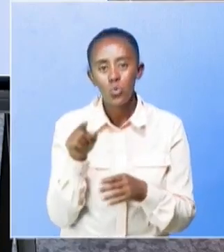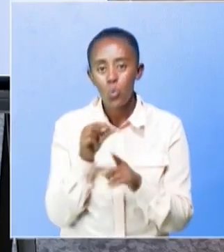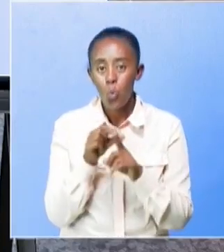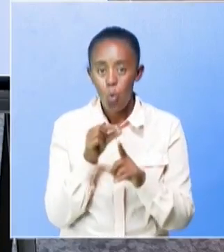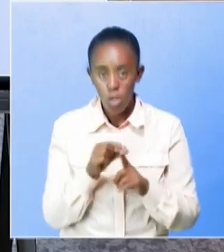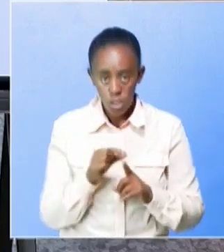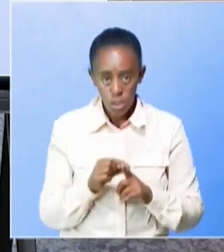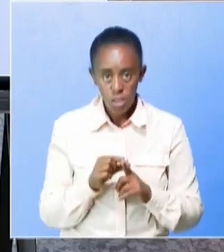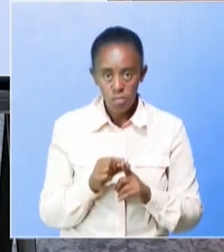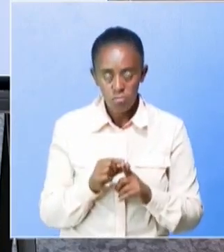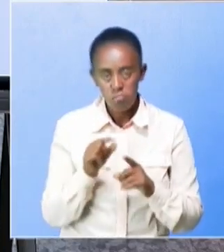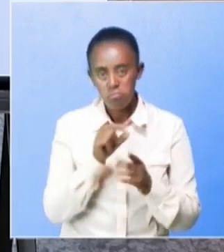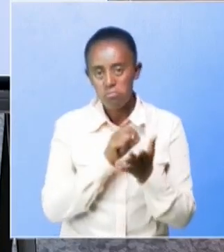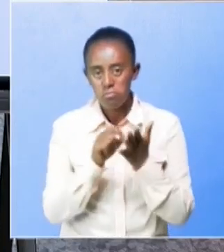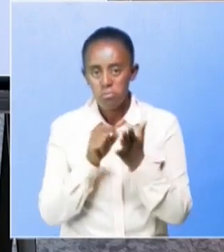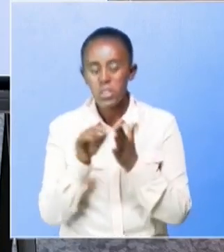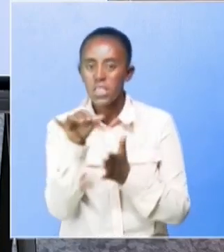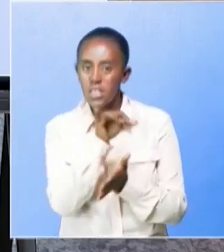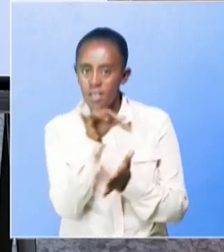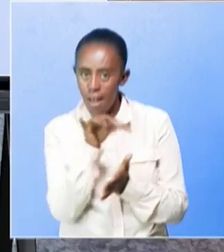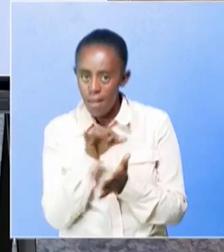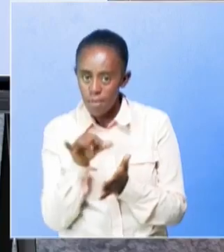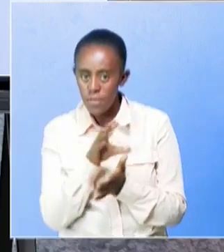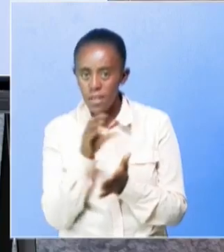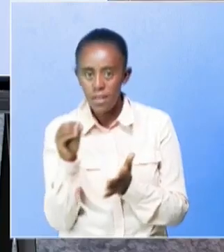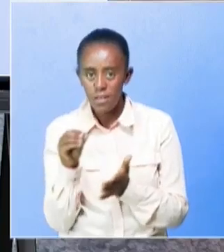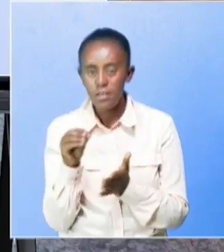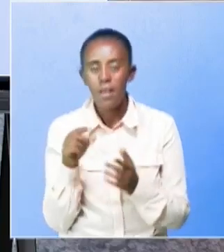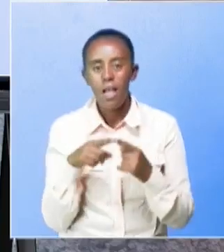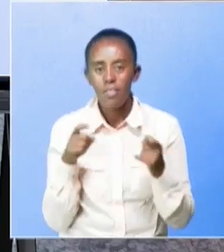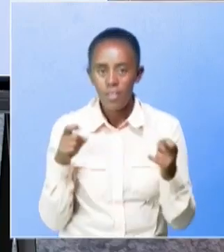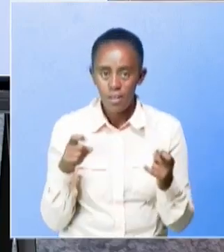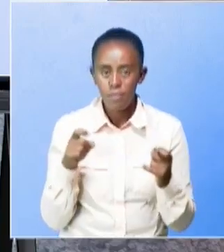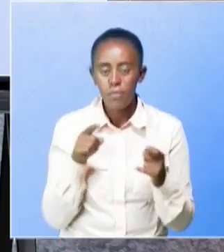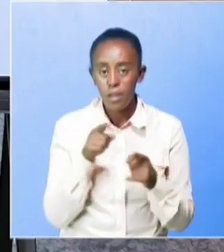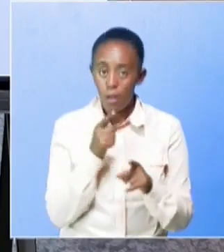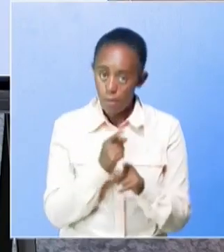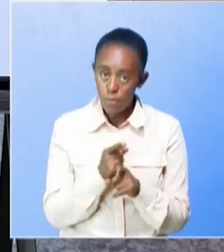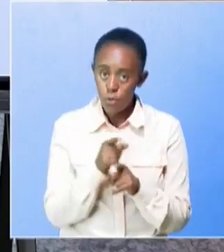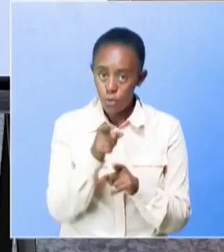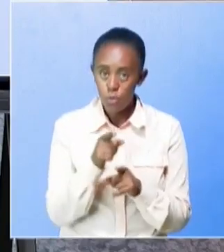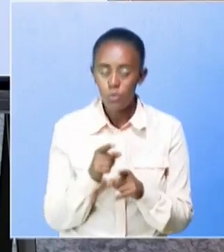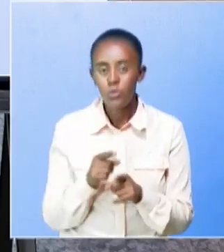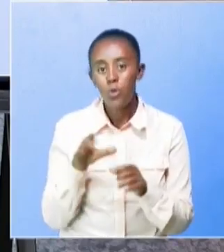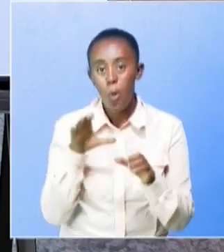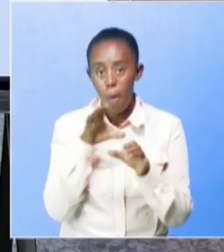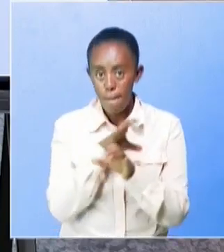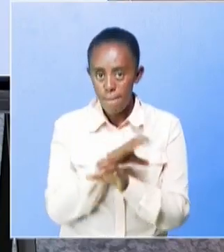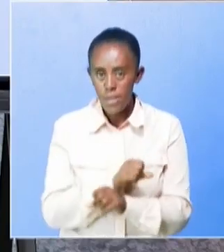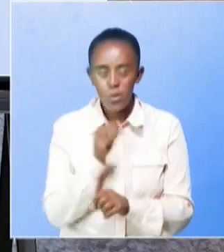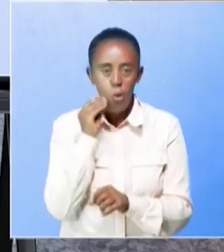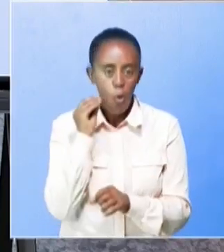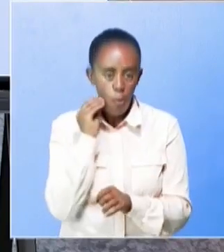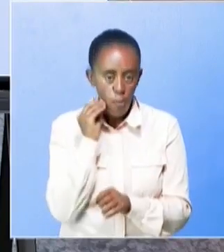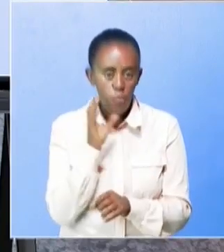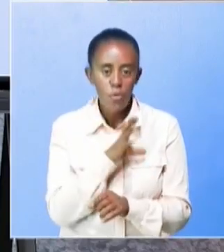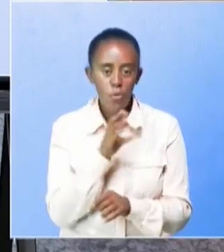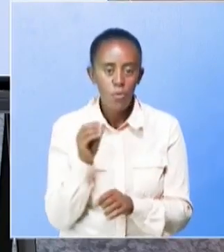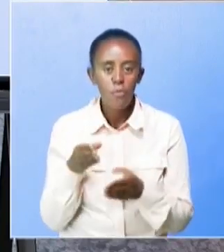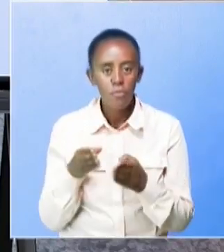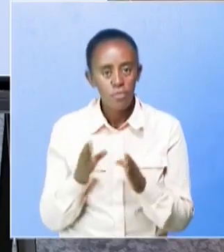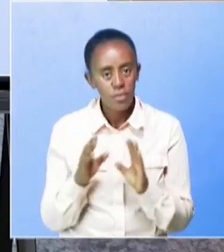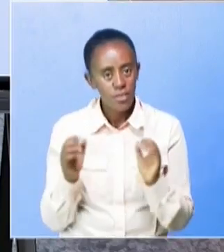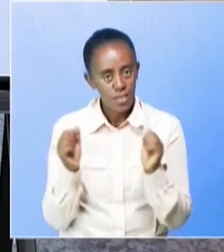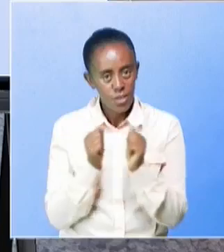to write their synonyms and antonyms. And I'm sure you have all completed this homework, and let us do